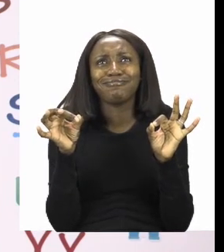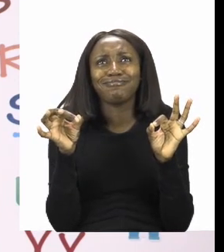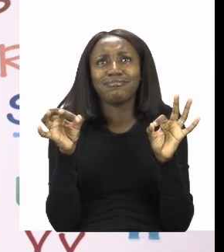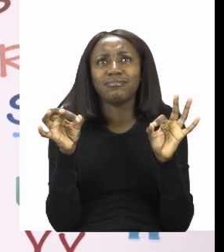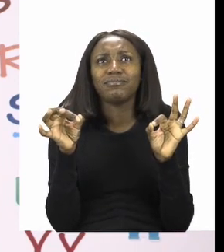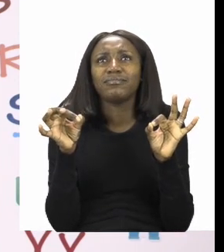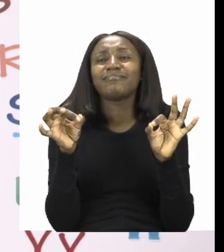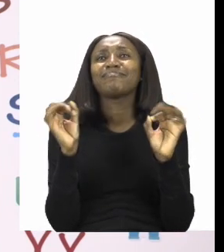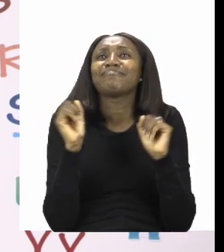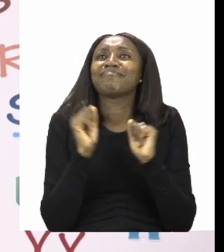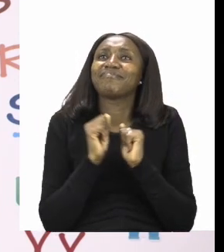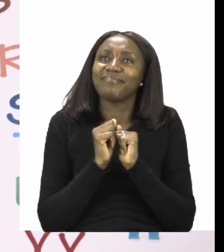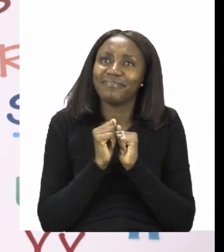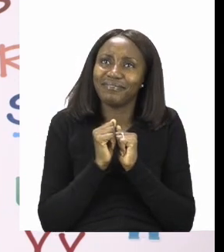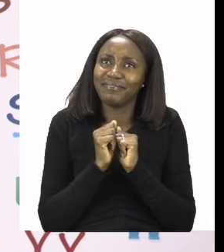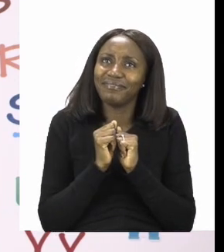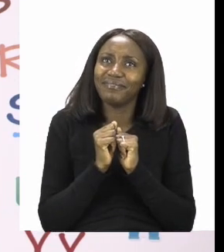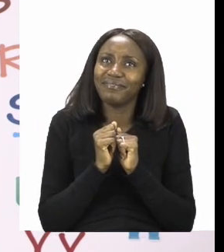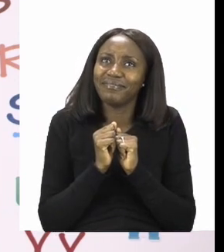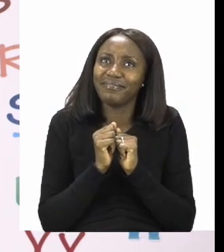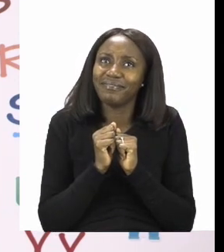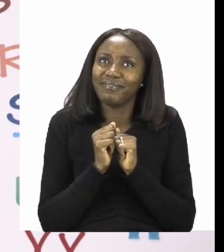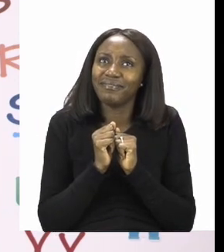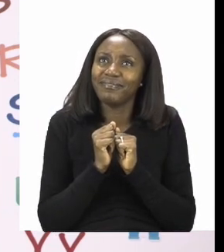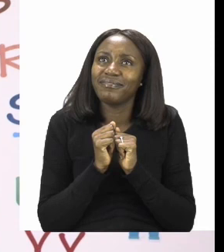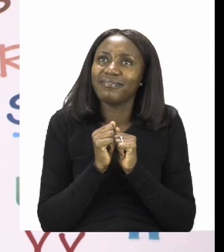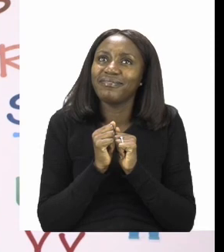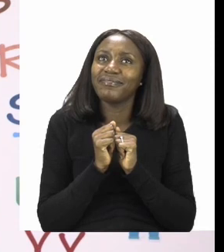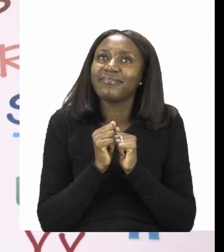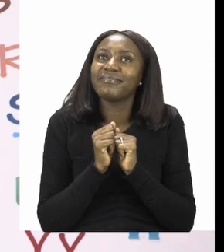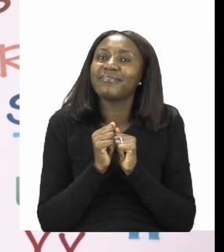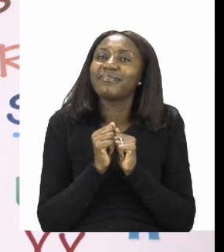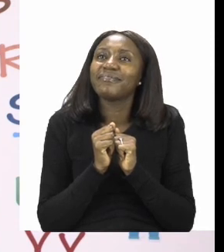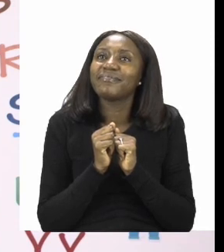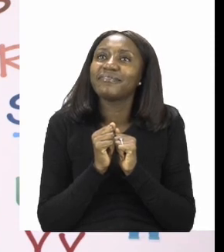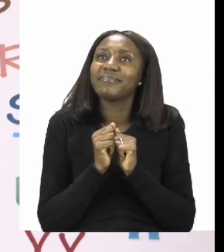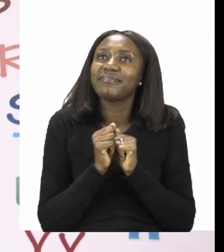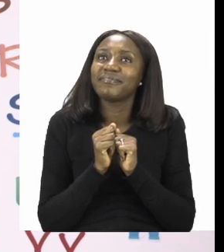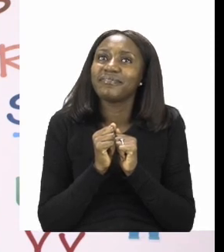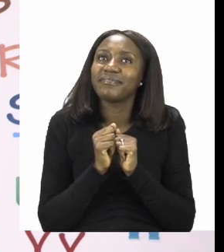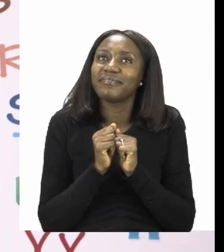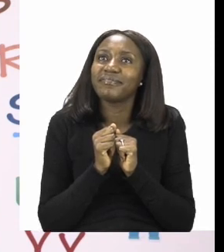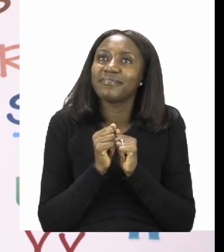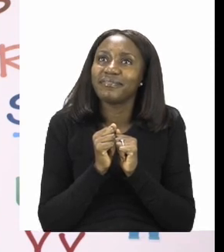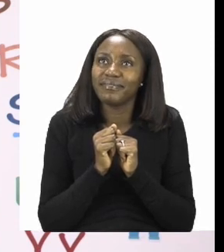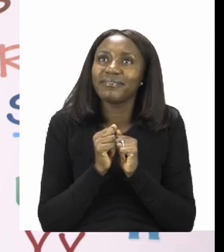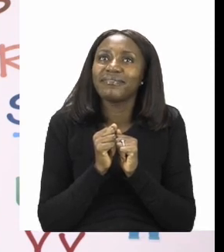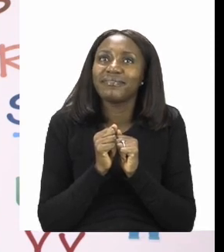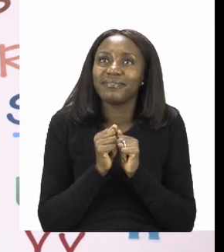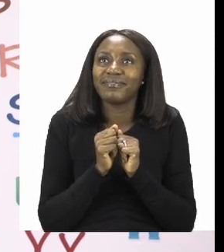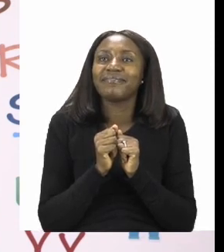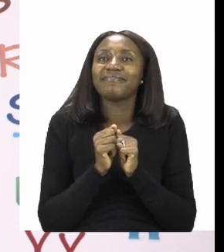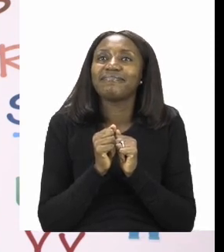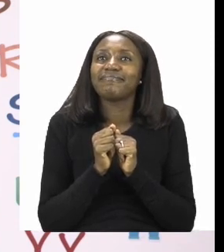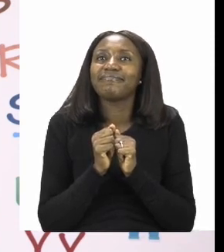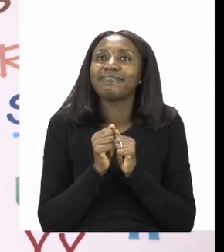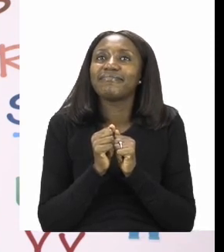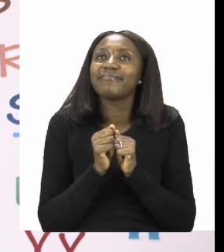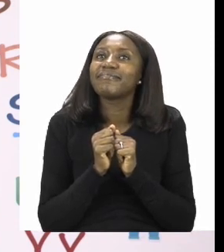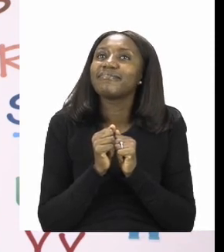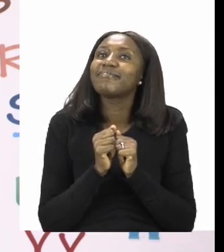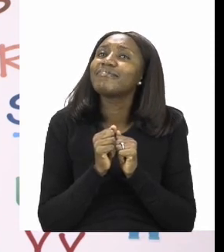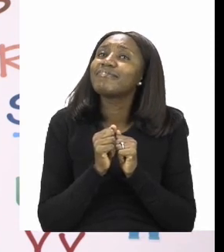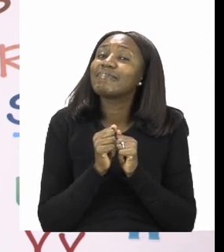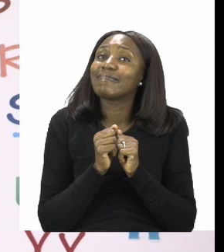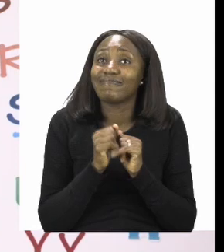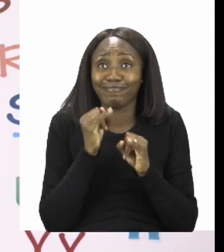for present. So if you give someone a present, you have given them a gift. And